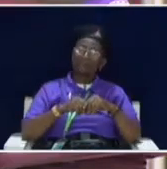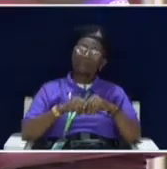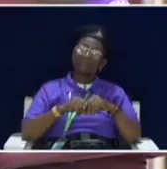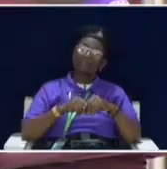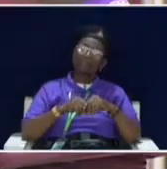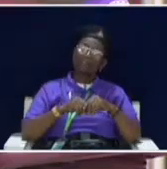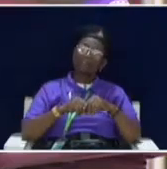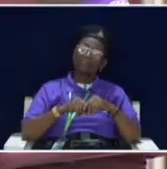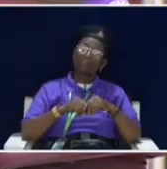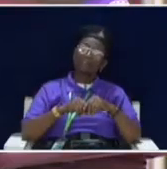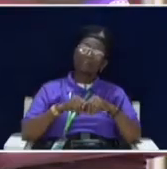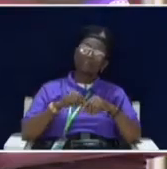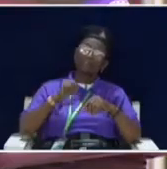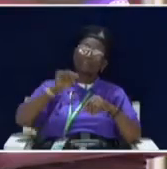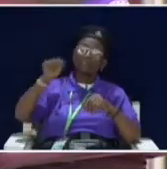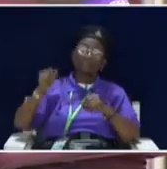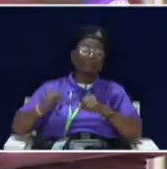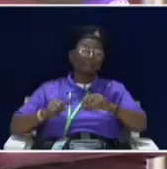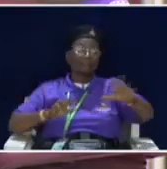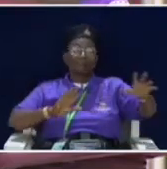spreads his wings.